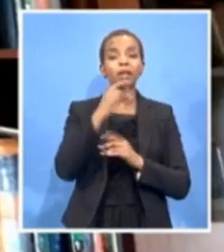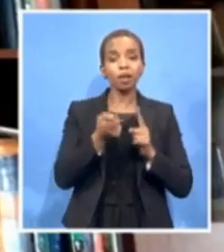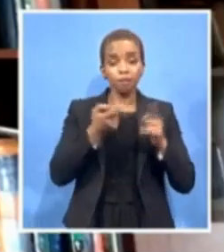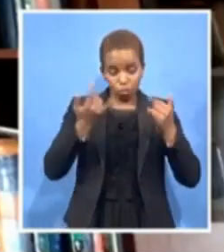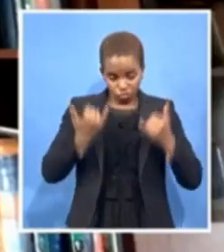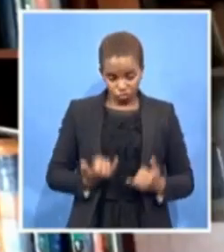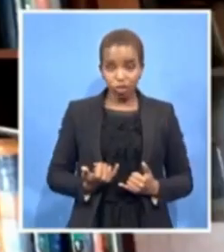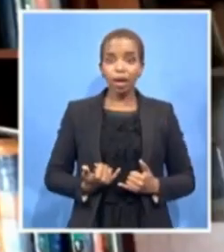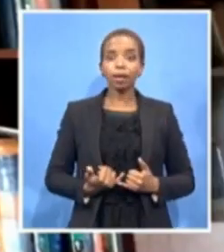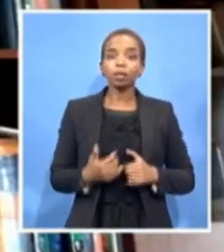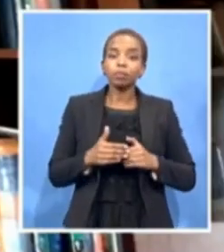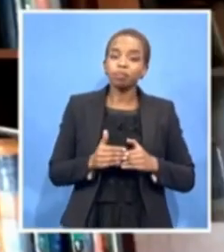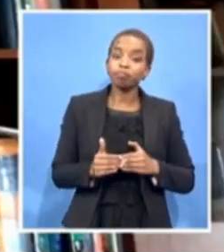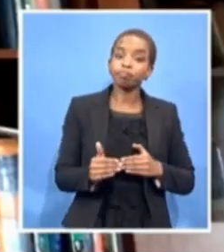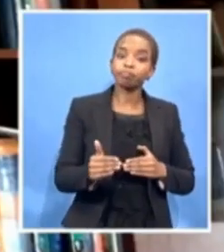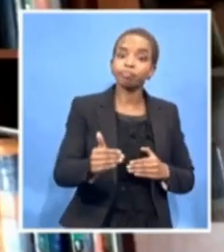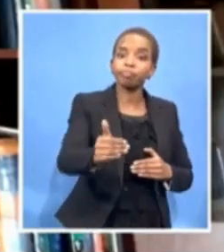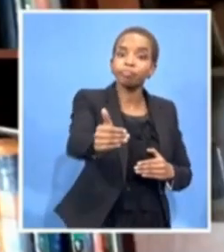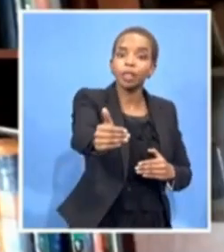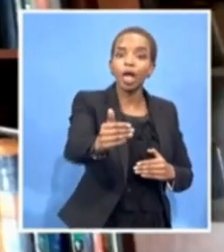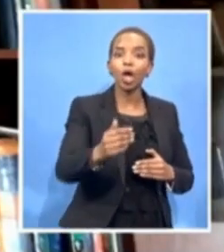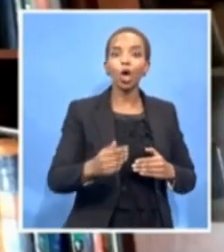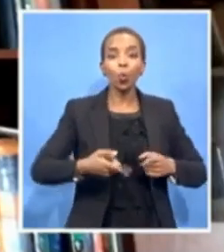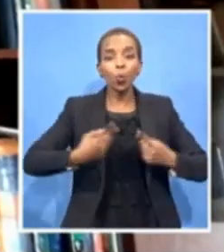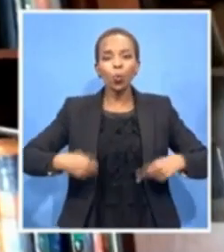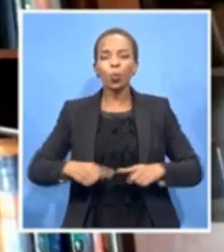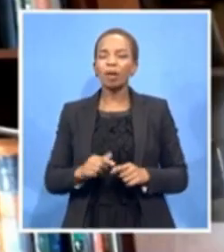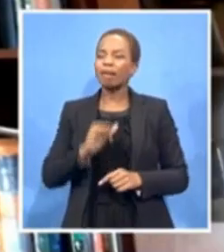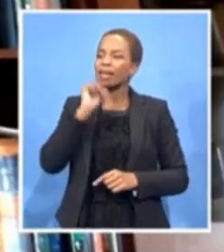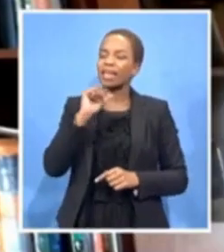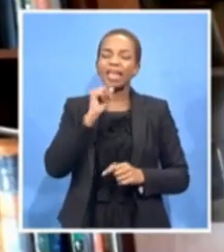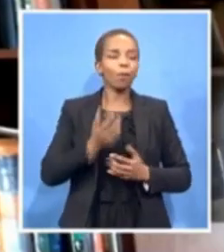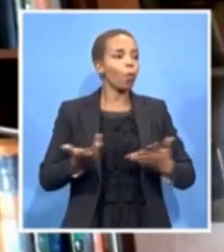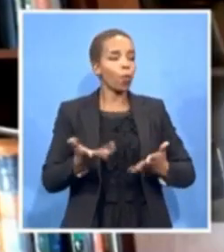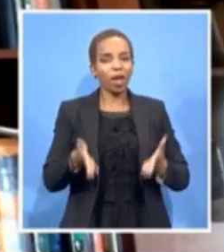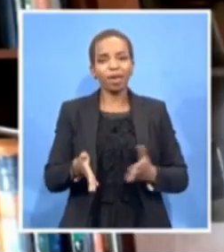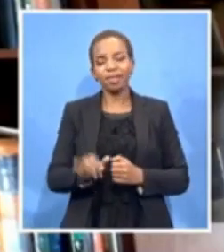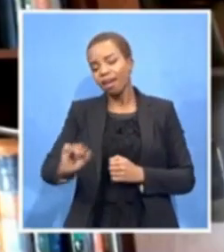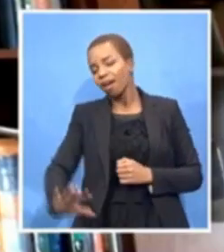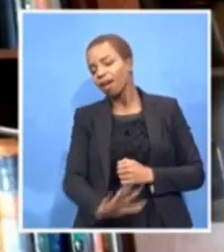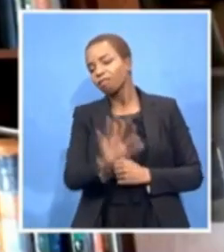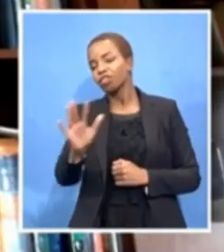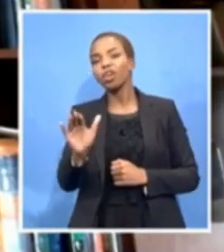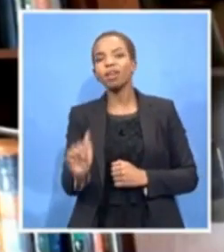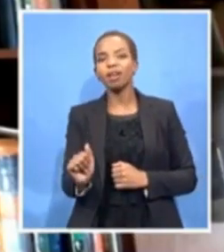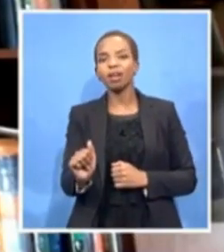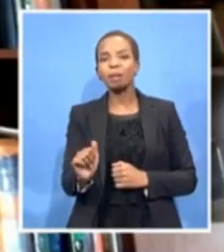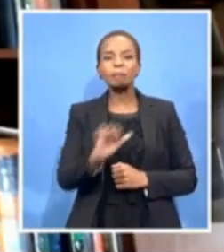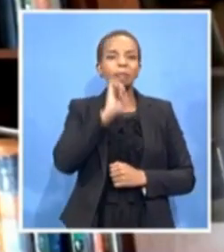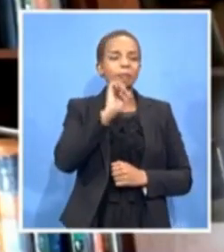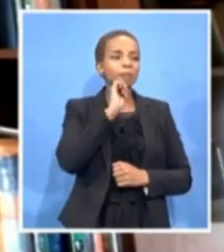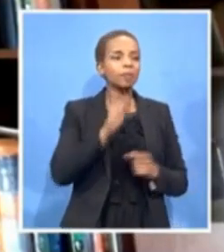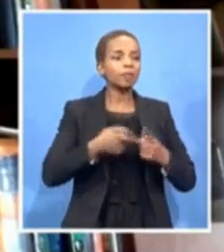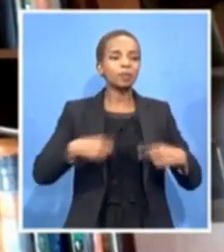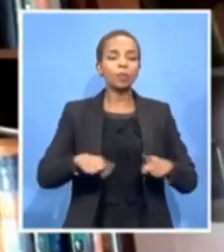wherever we are in mother continent, wherever we are in the diaspora, we will now begin to read